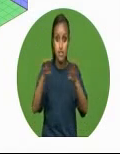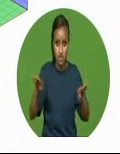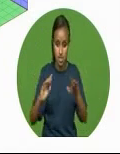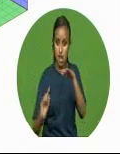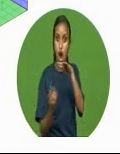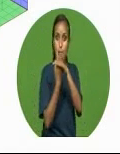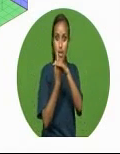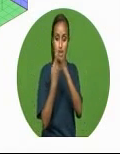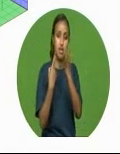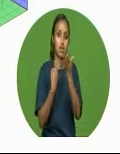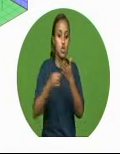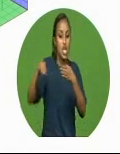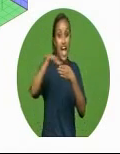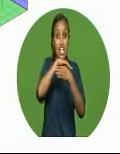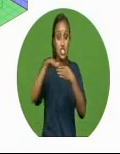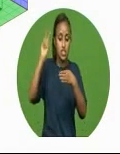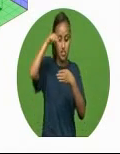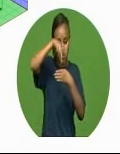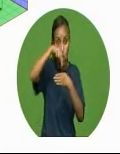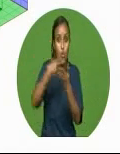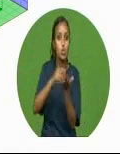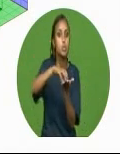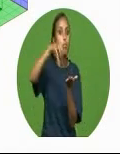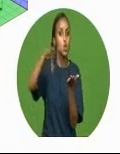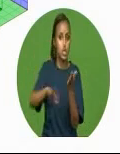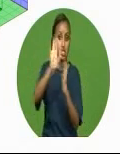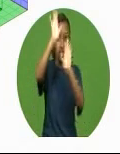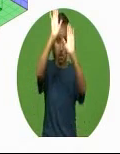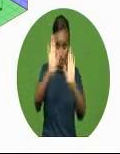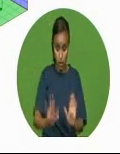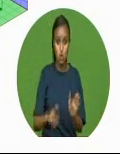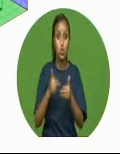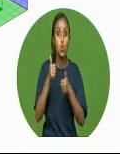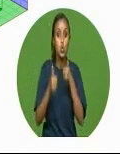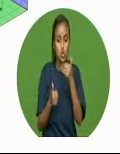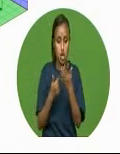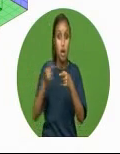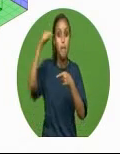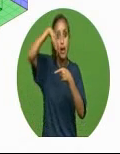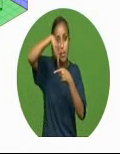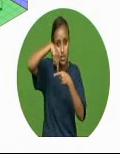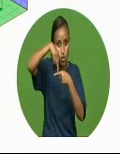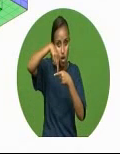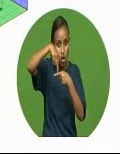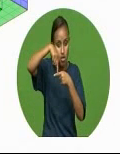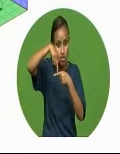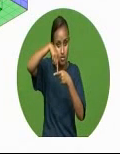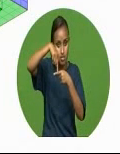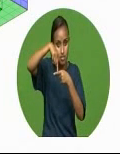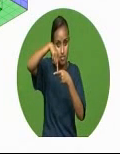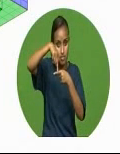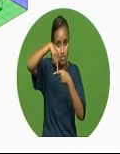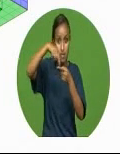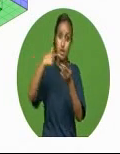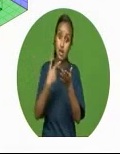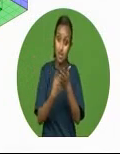Inclined surface appear as an edge view on the projection planes which are perpendicular to